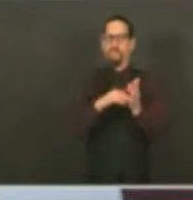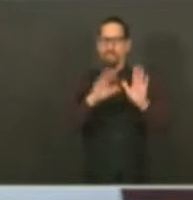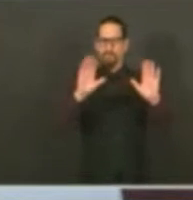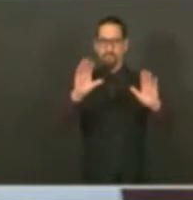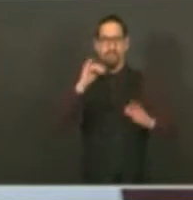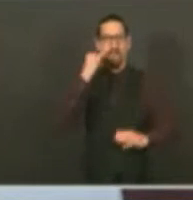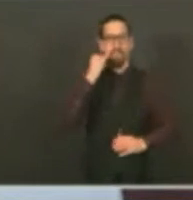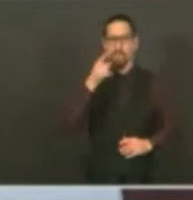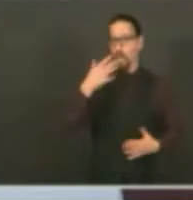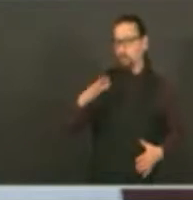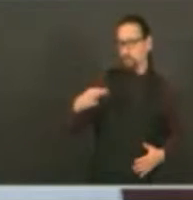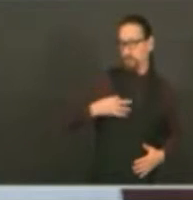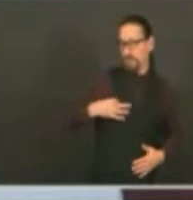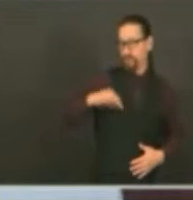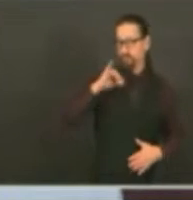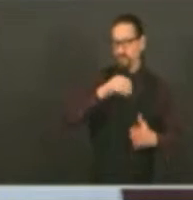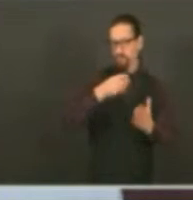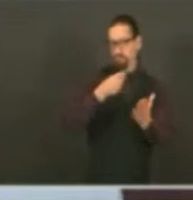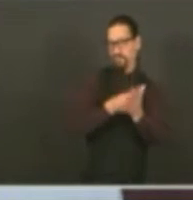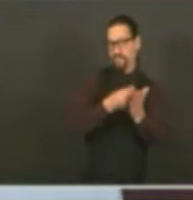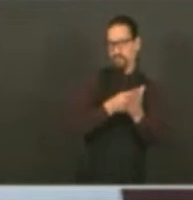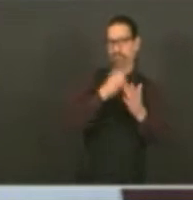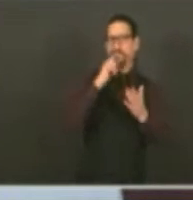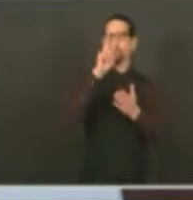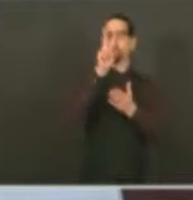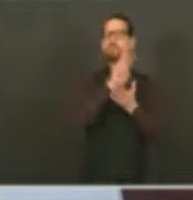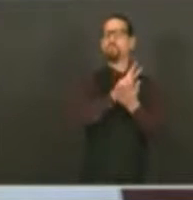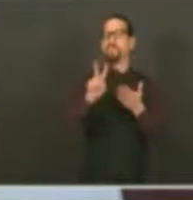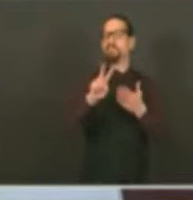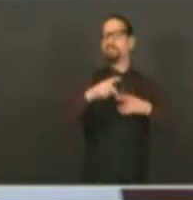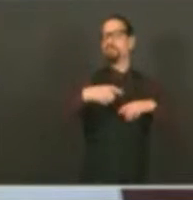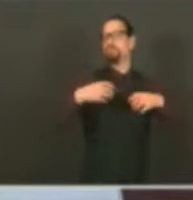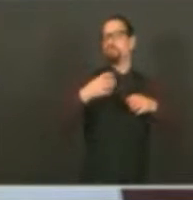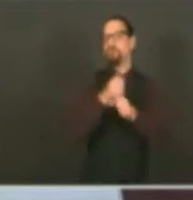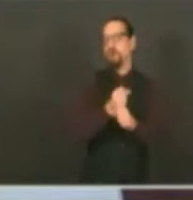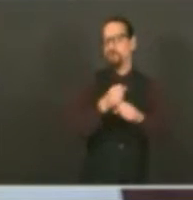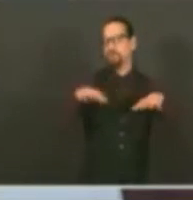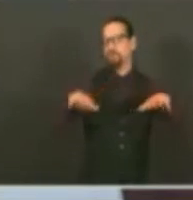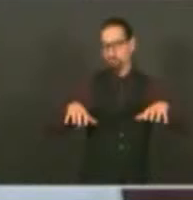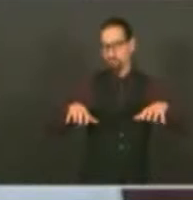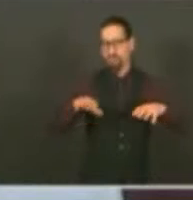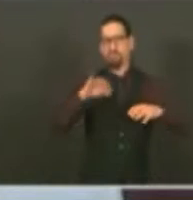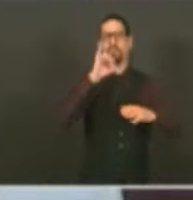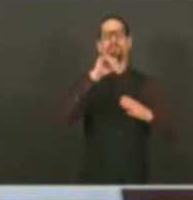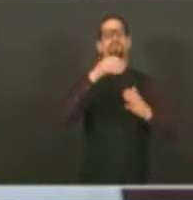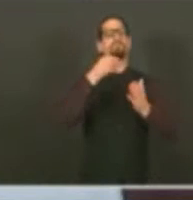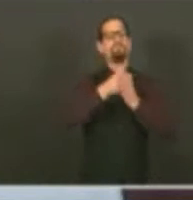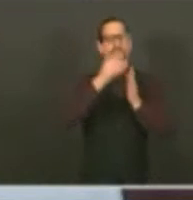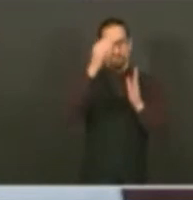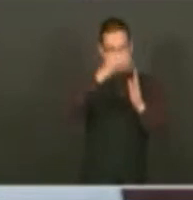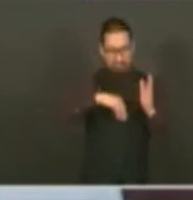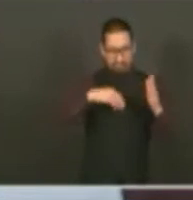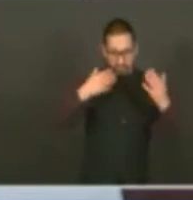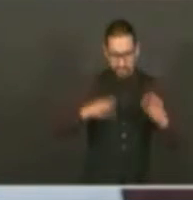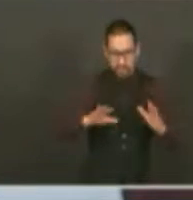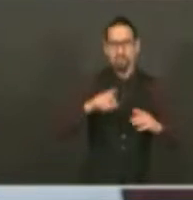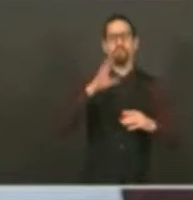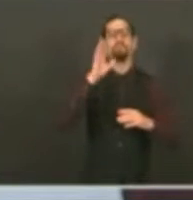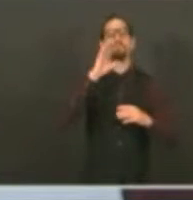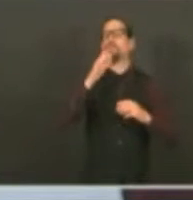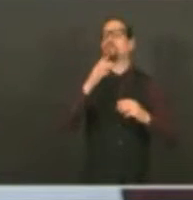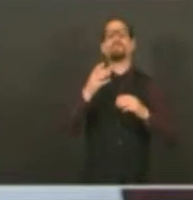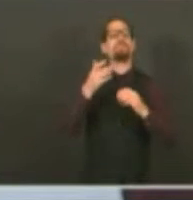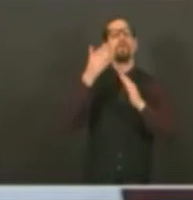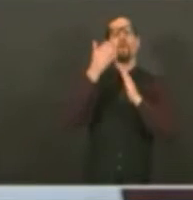for money for the 2 week pause, you will automatically get another check to cover you for the 3rd week of the